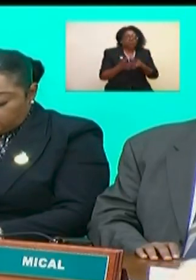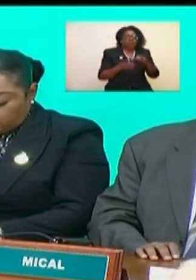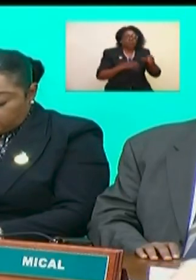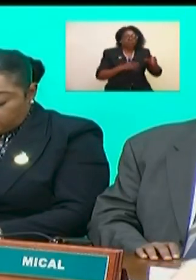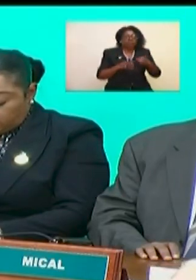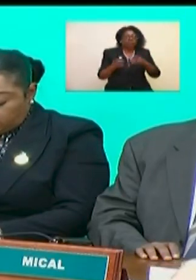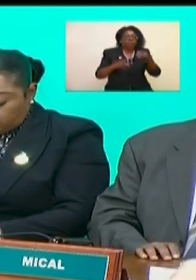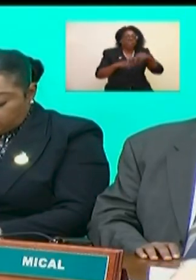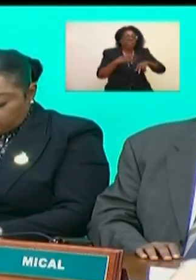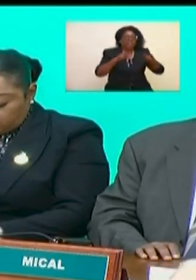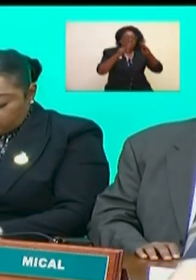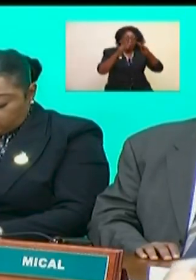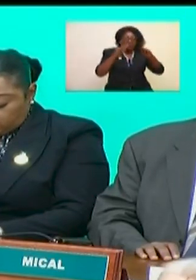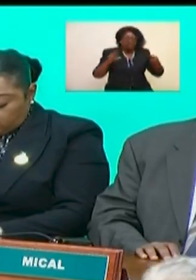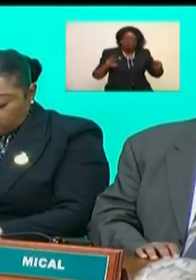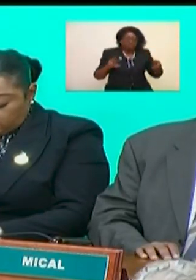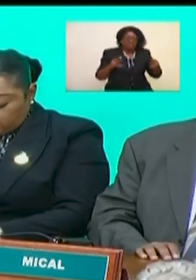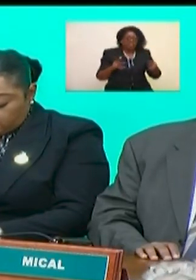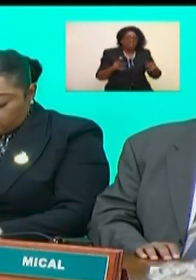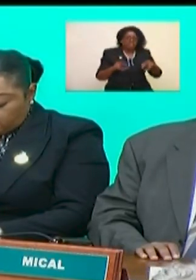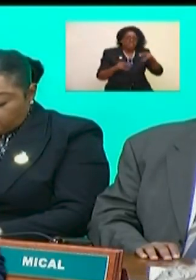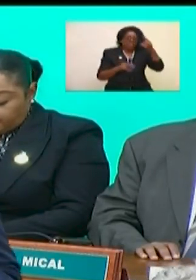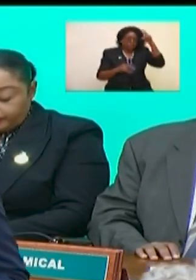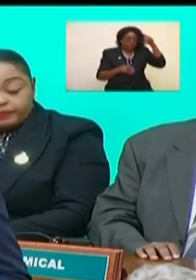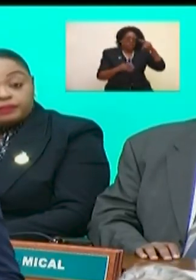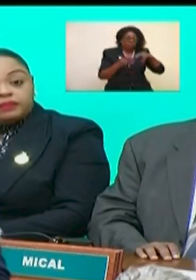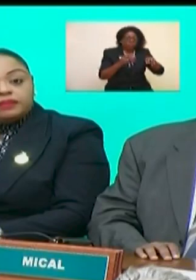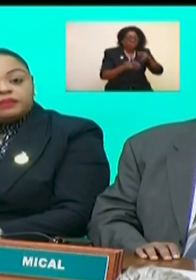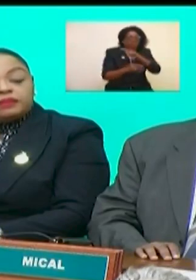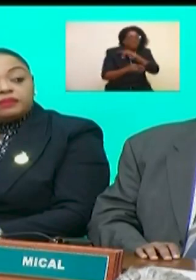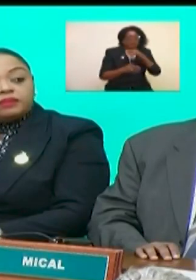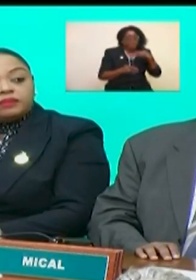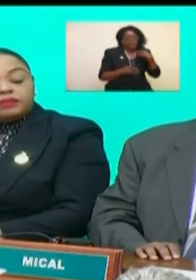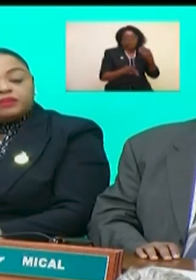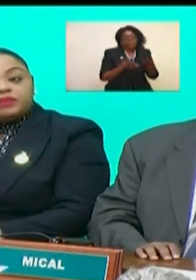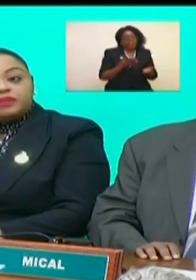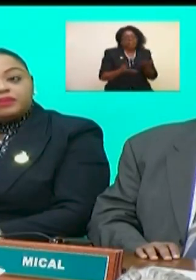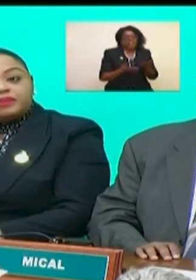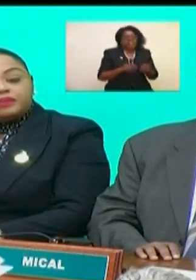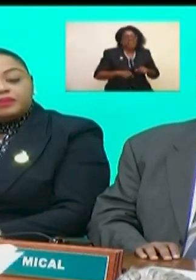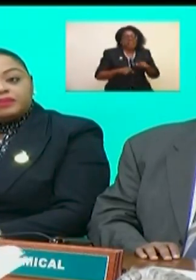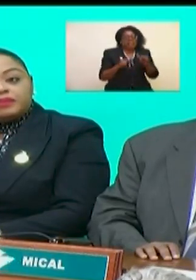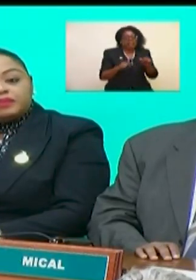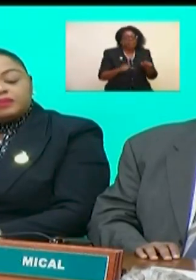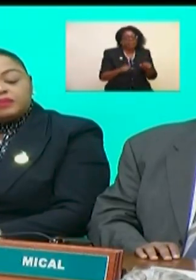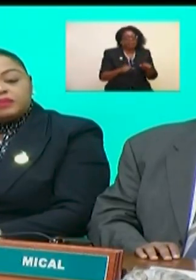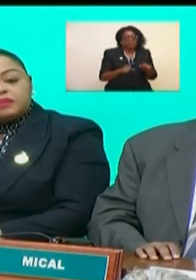the parliament? The honorable member may be able. Oh,